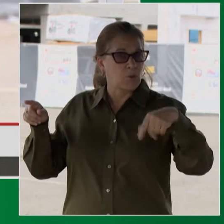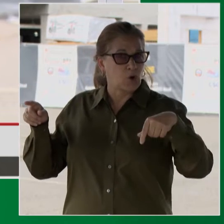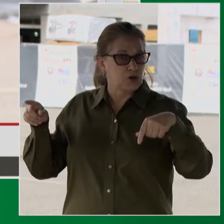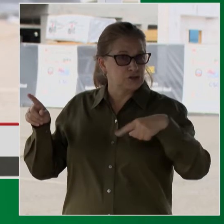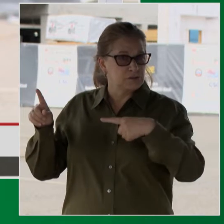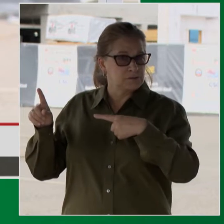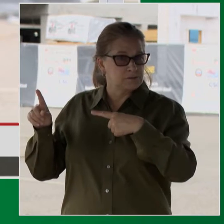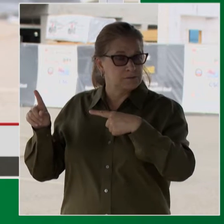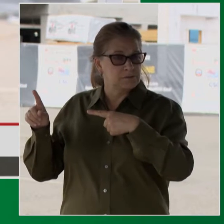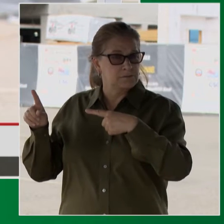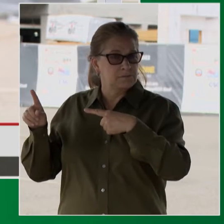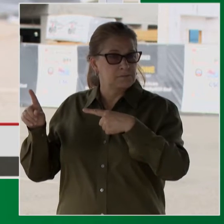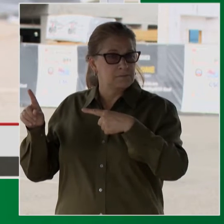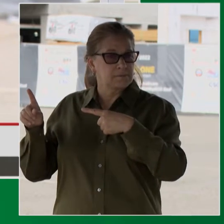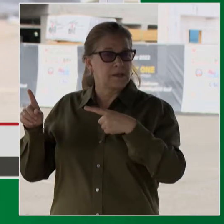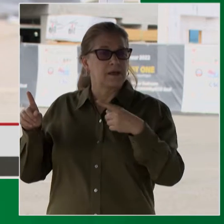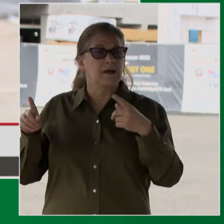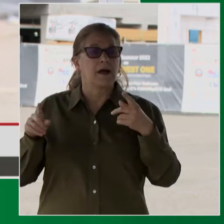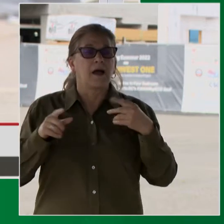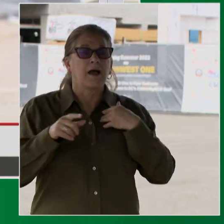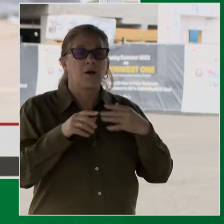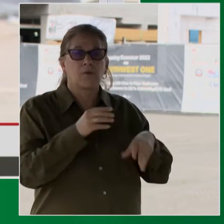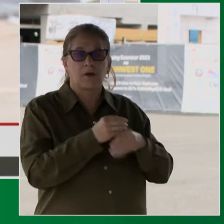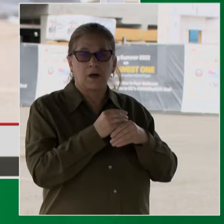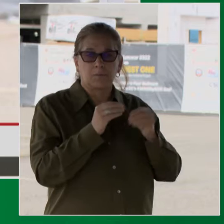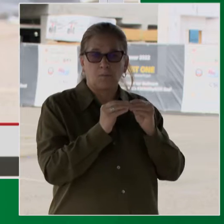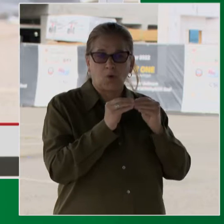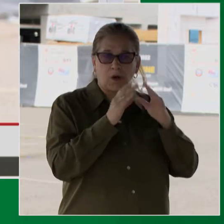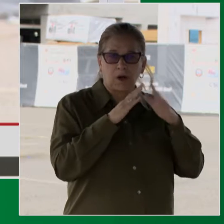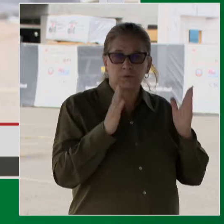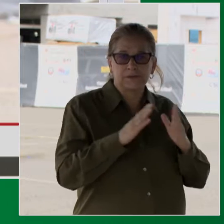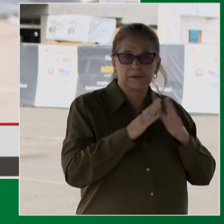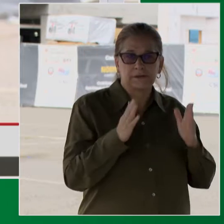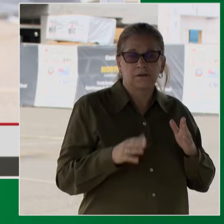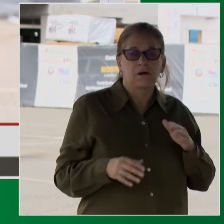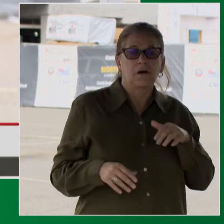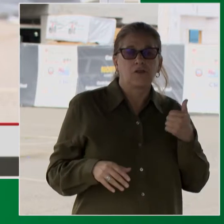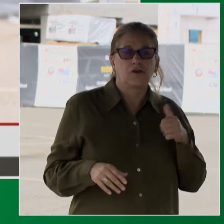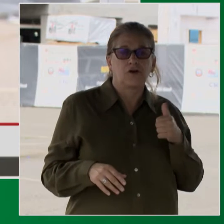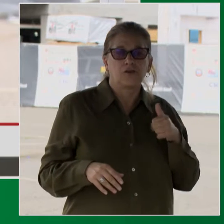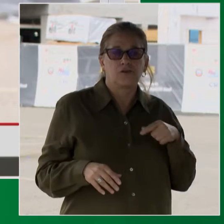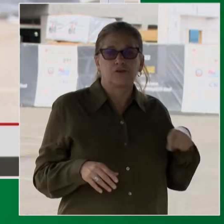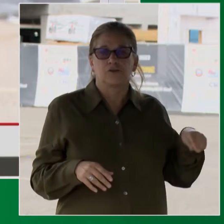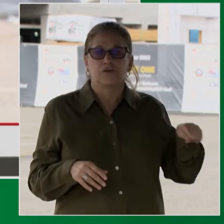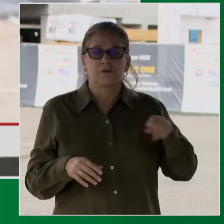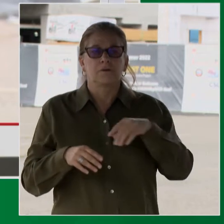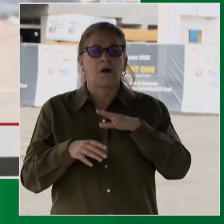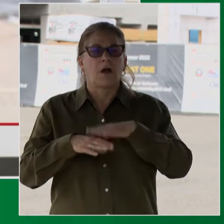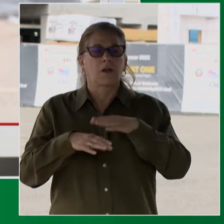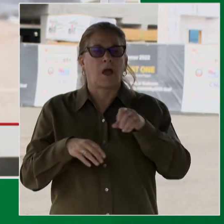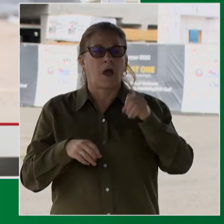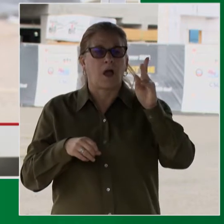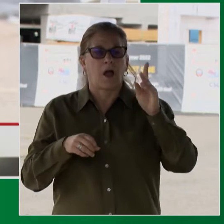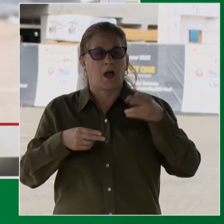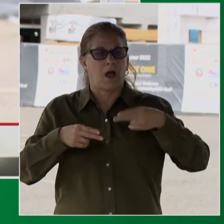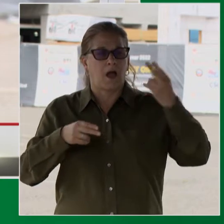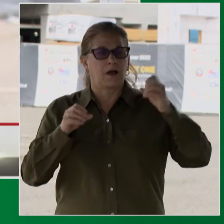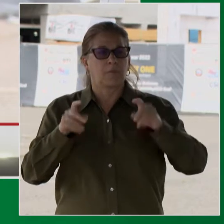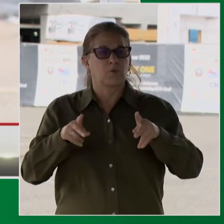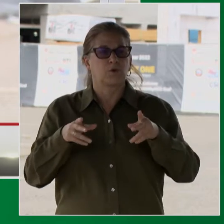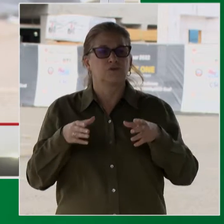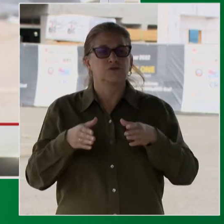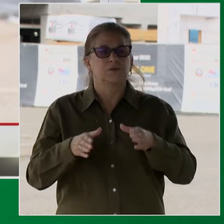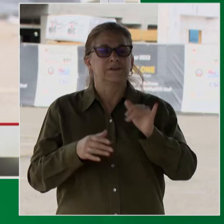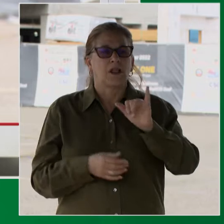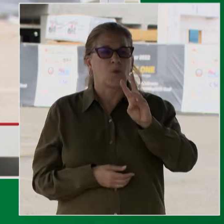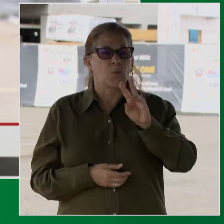also additional housing opportunities all along high opportunity corridors, such as Wisconsin Avenue and Connecticut Avenue.